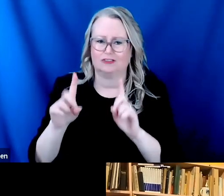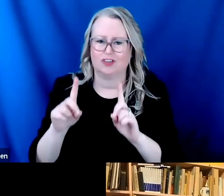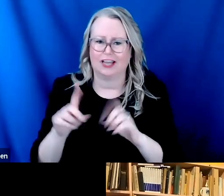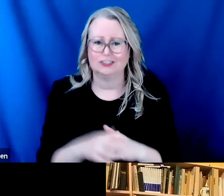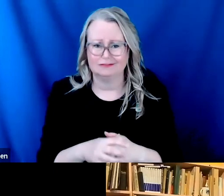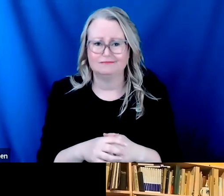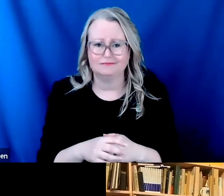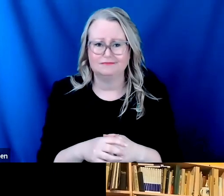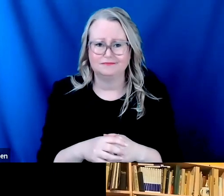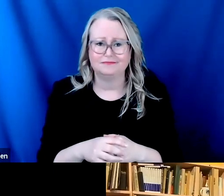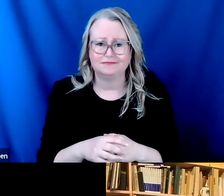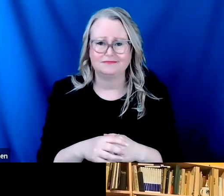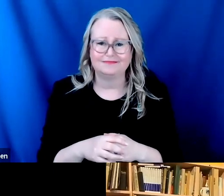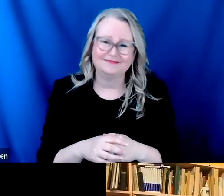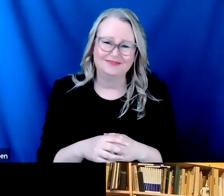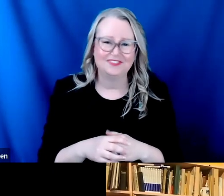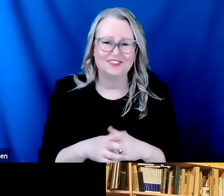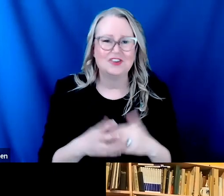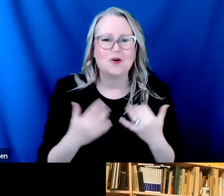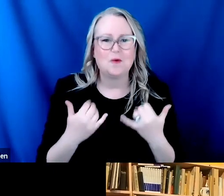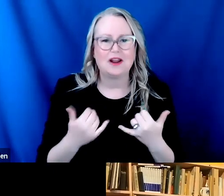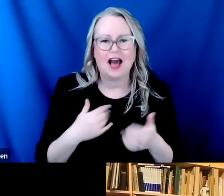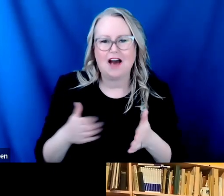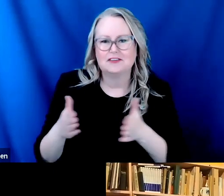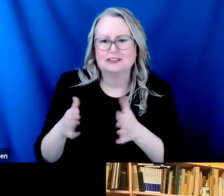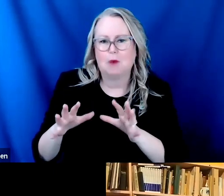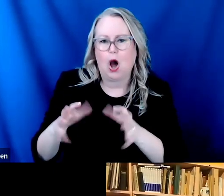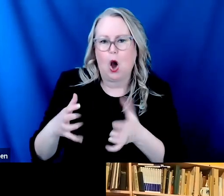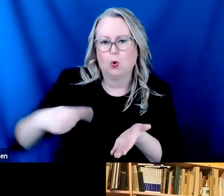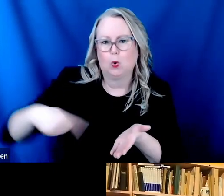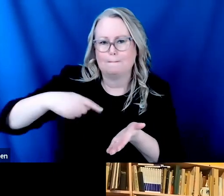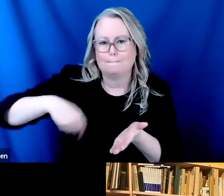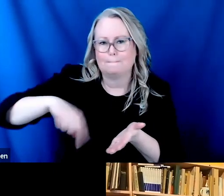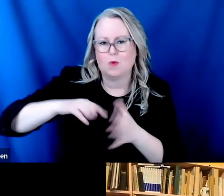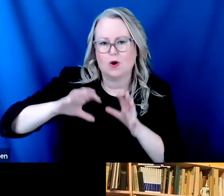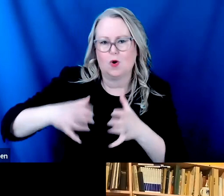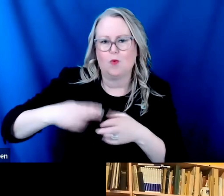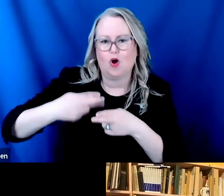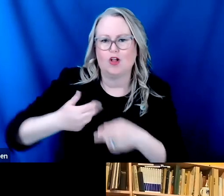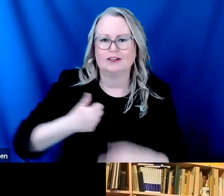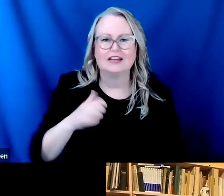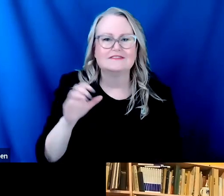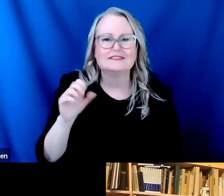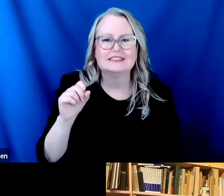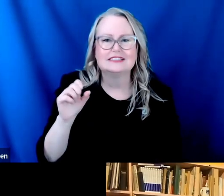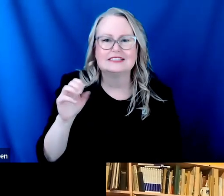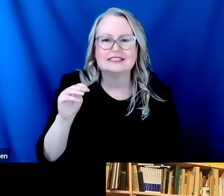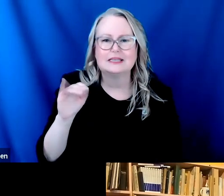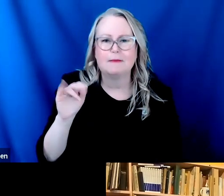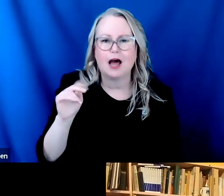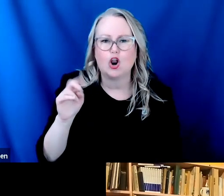We've got a little group going now. It calls itself a seminar on